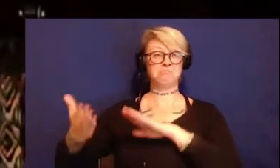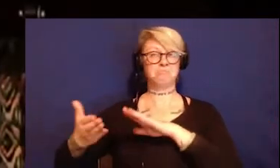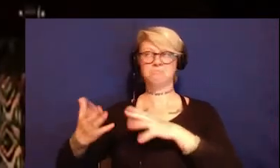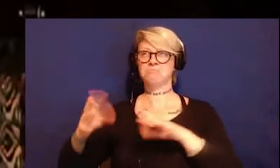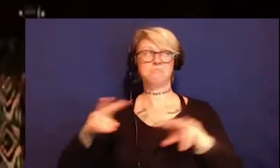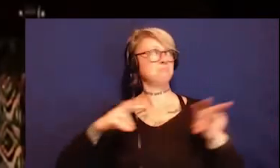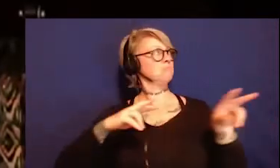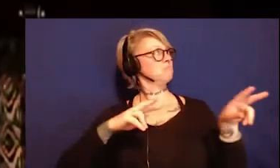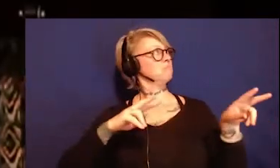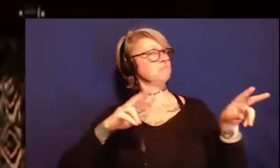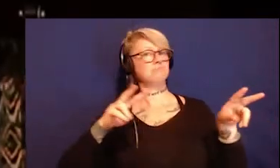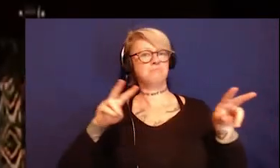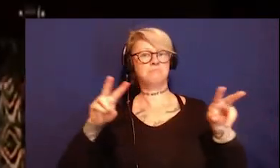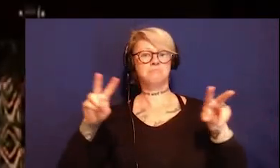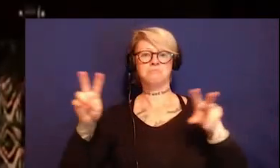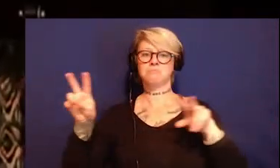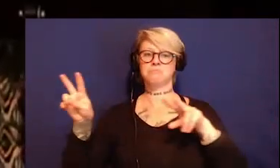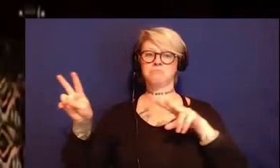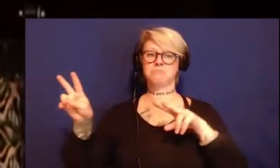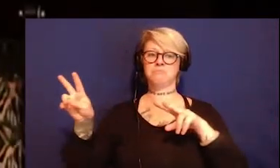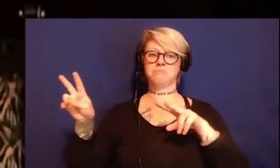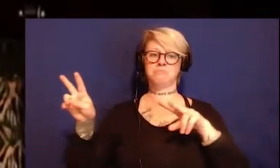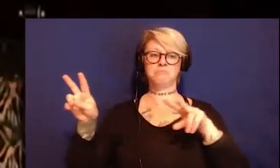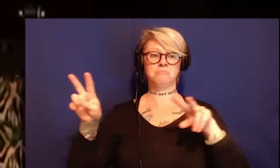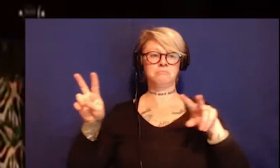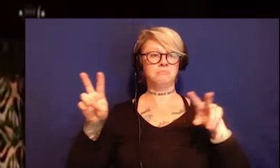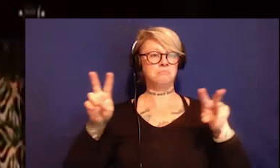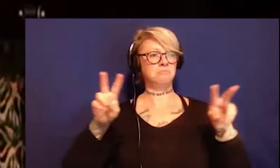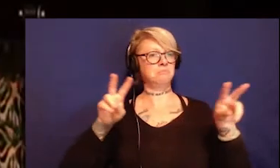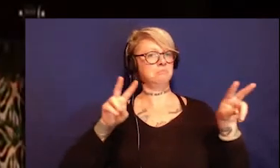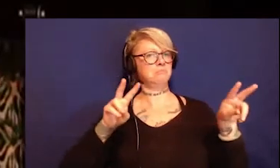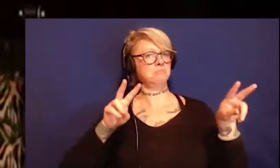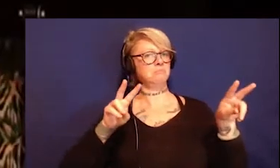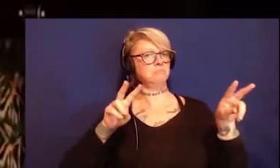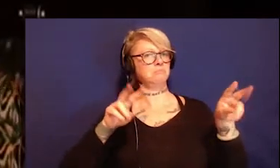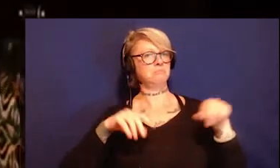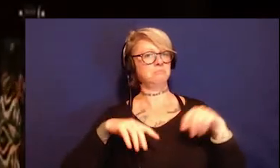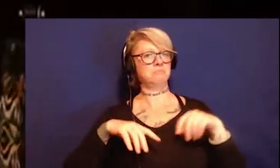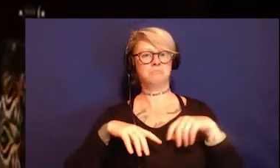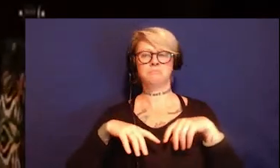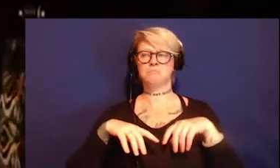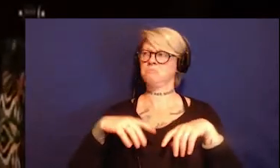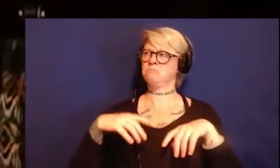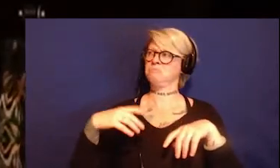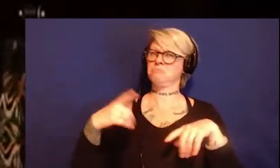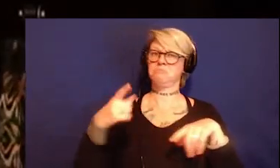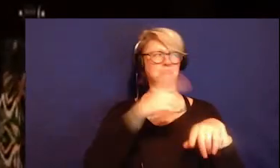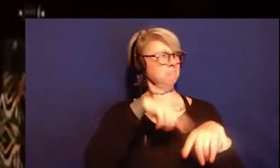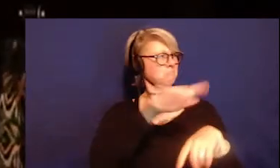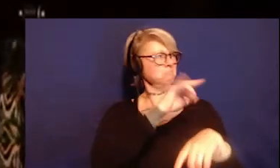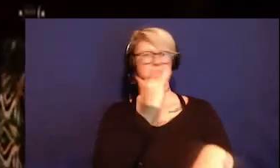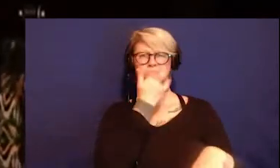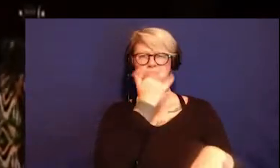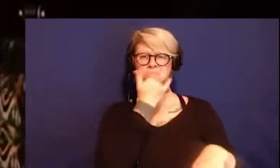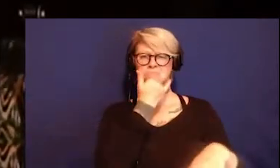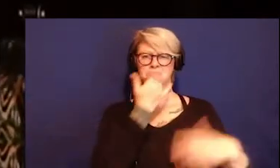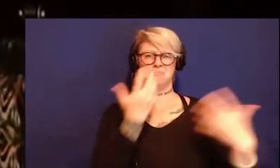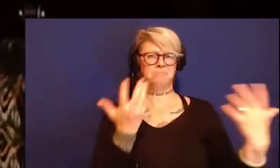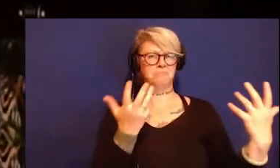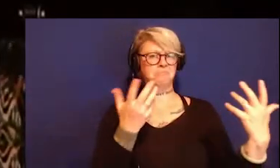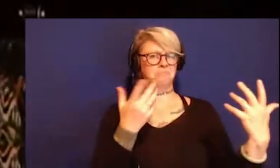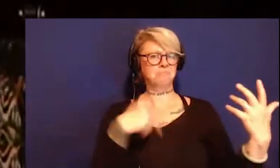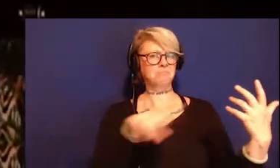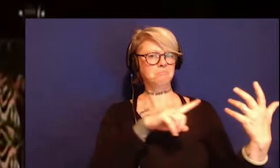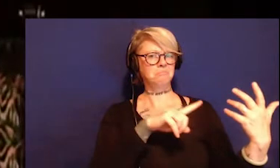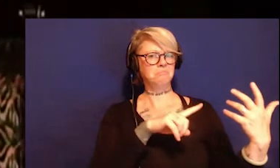her, really confused by the sudden change of scenery. The guests are all acting like nothing's wrong. Next to the altar stands